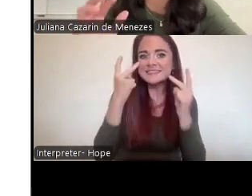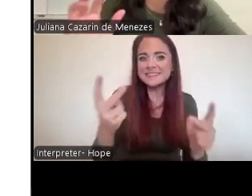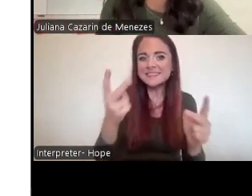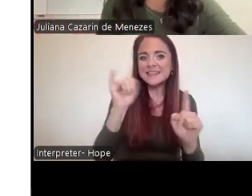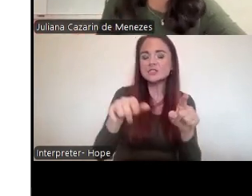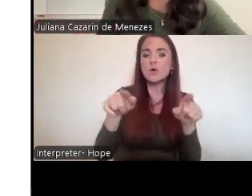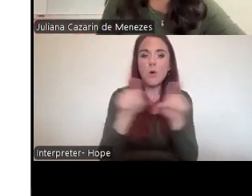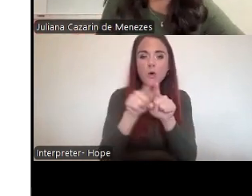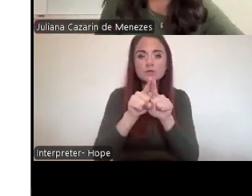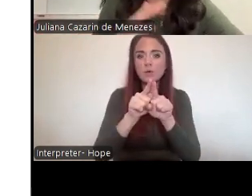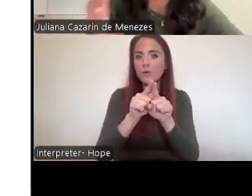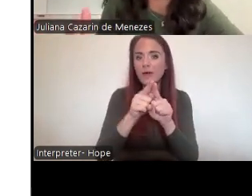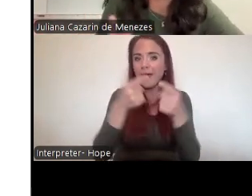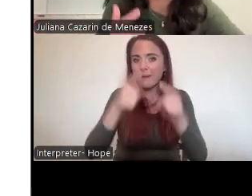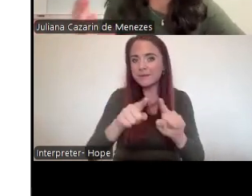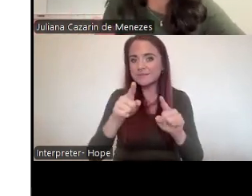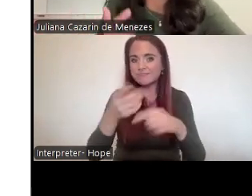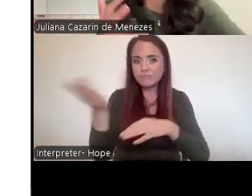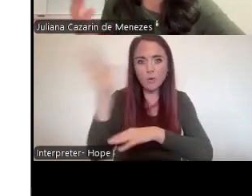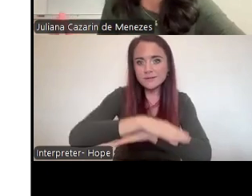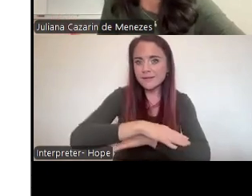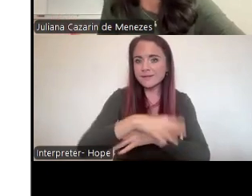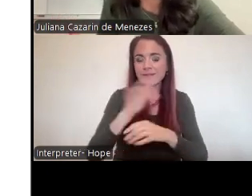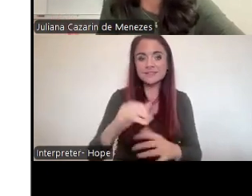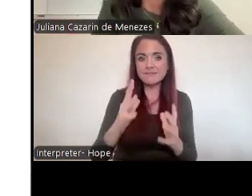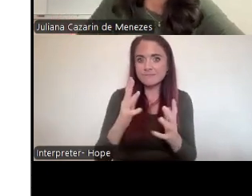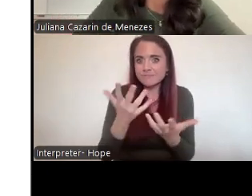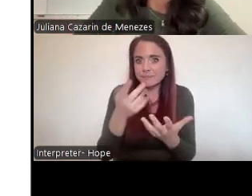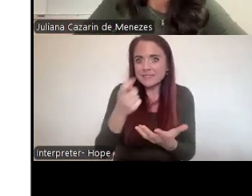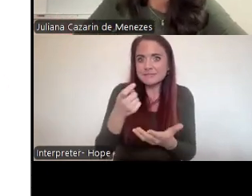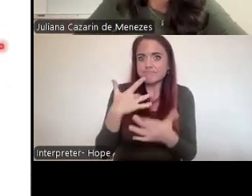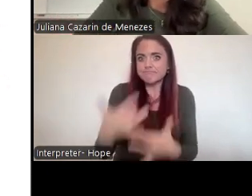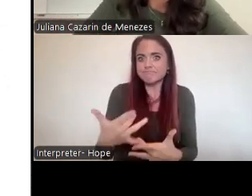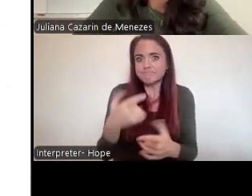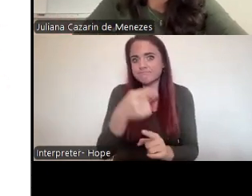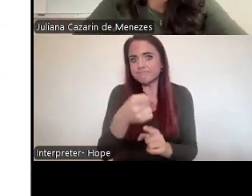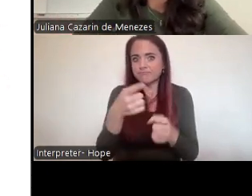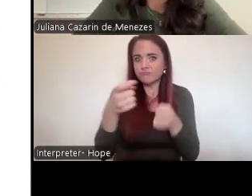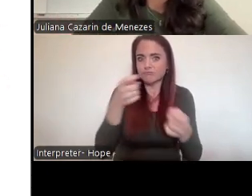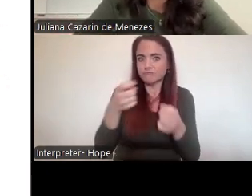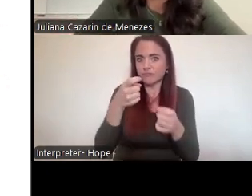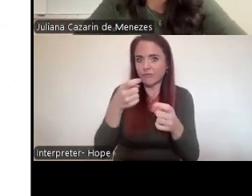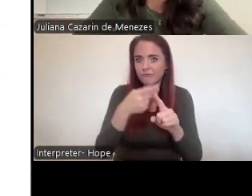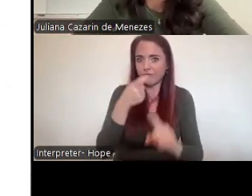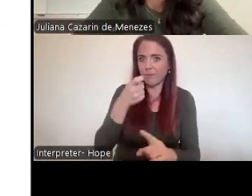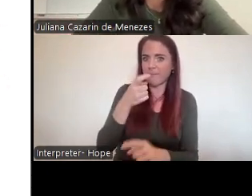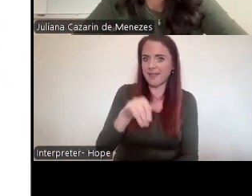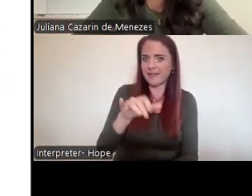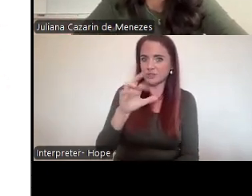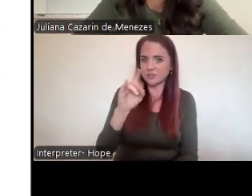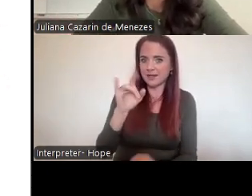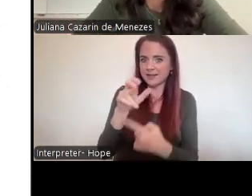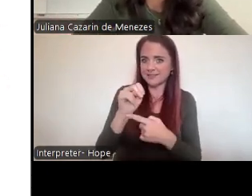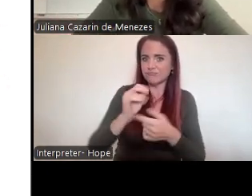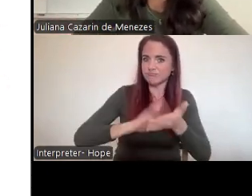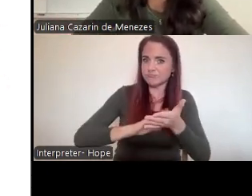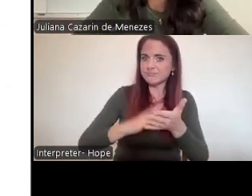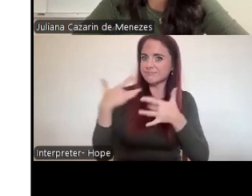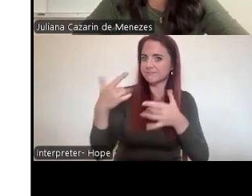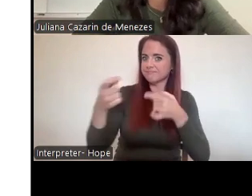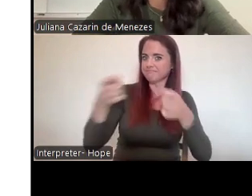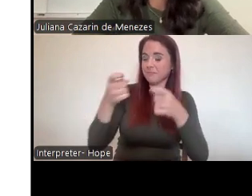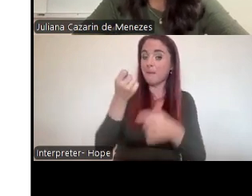days, which is normal because it's very circadian regulated. However, when MIC is on, we can see that in the